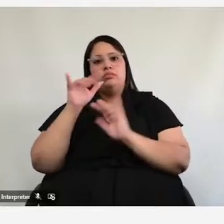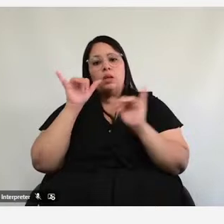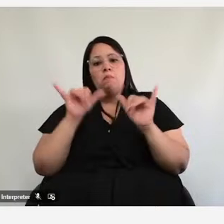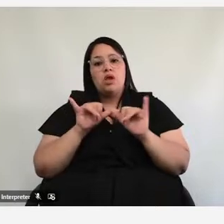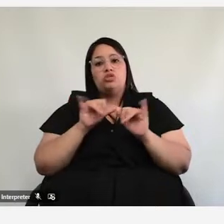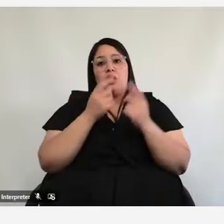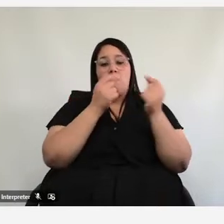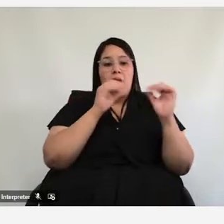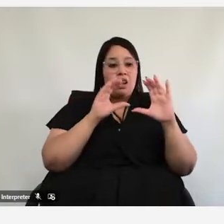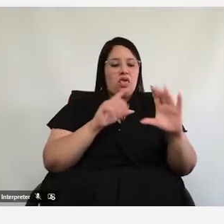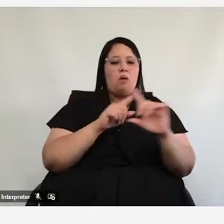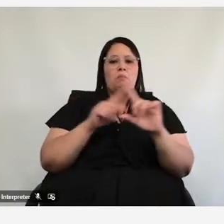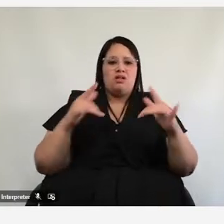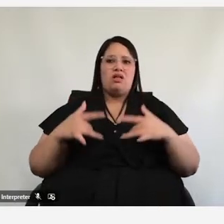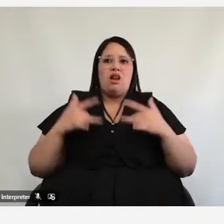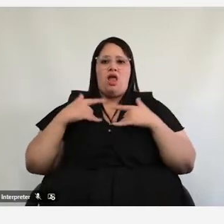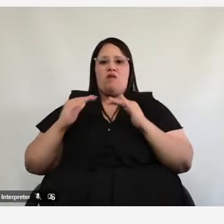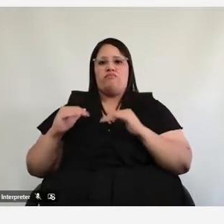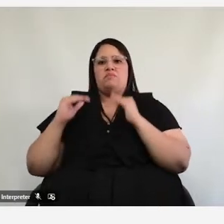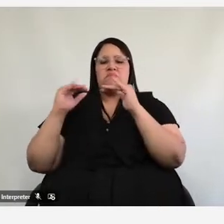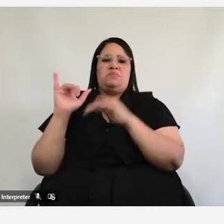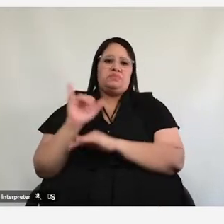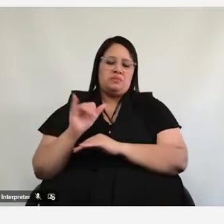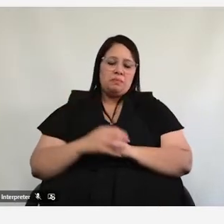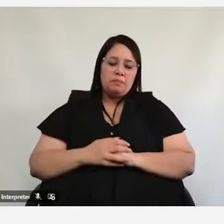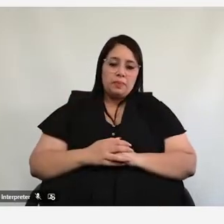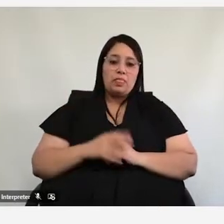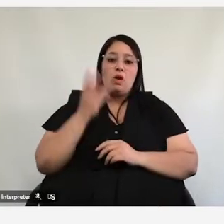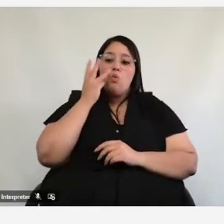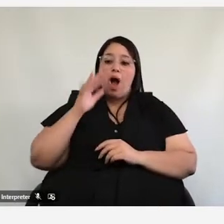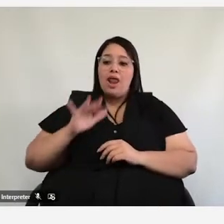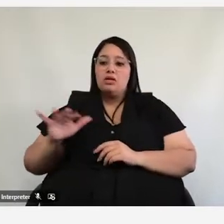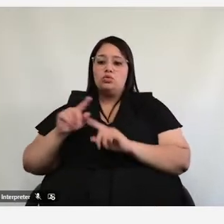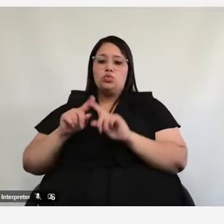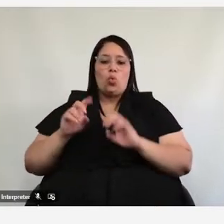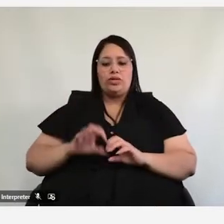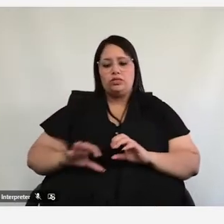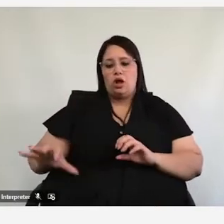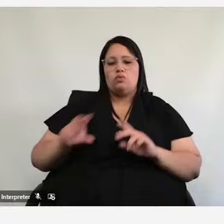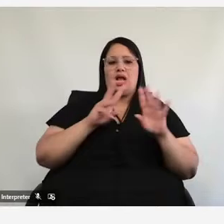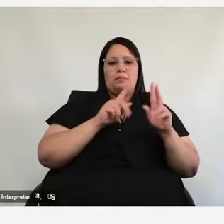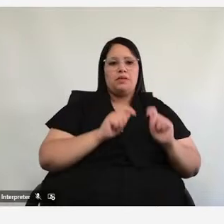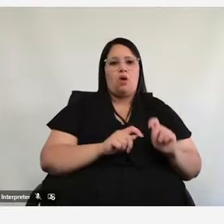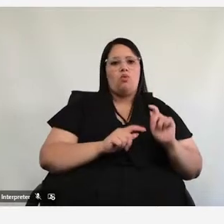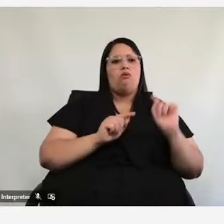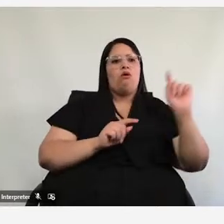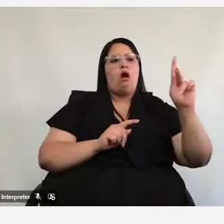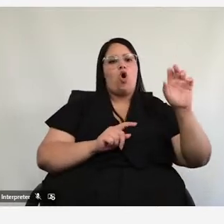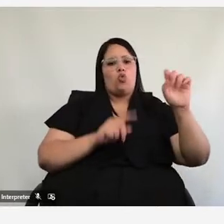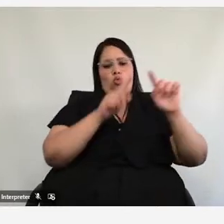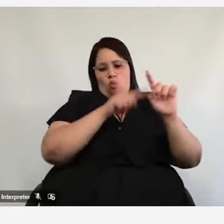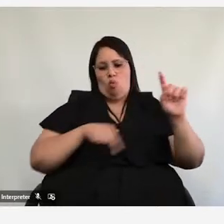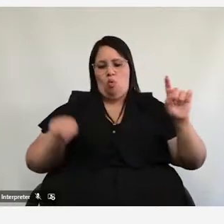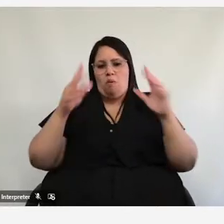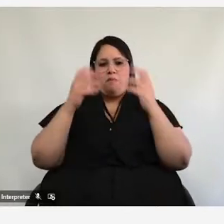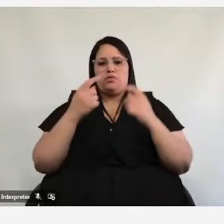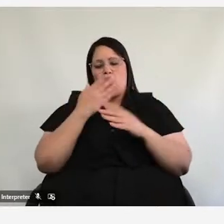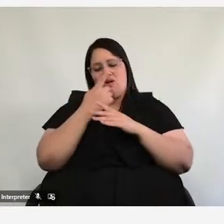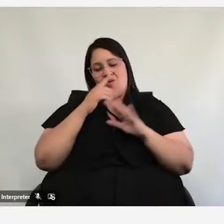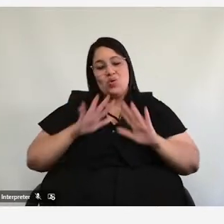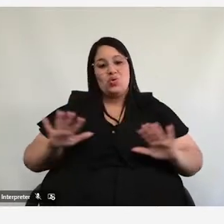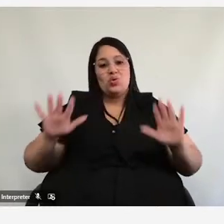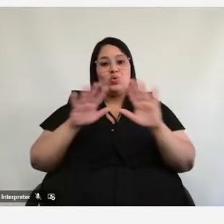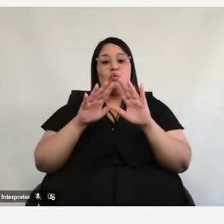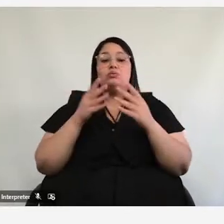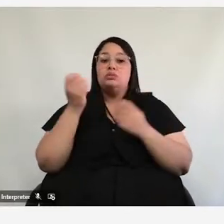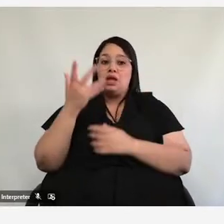rands, but in lives uplifted. From Winelands to the West Coast, from Cape Town to the Karoo, this budget works for you. Speaker, to this